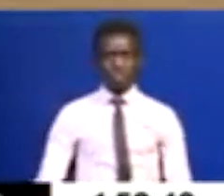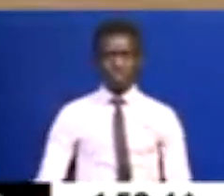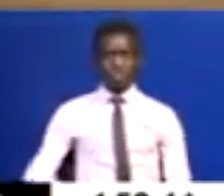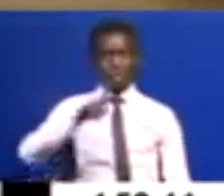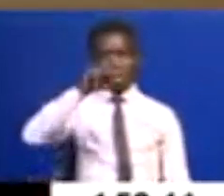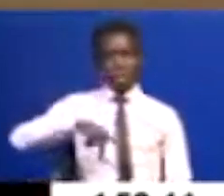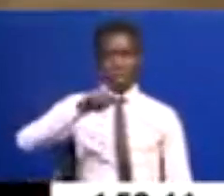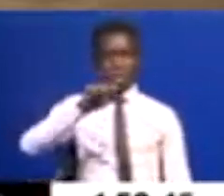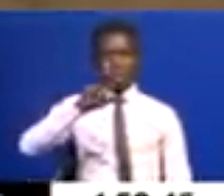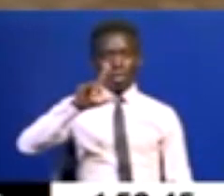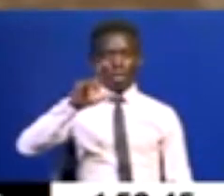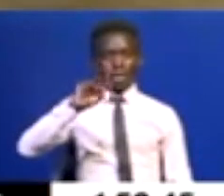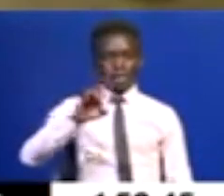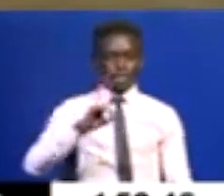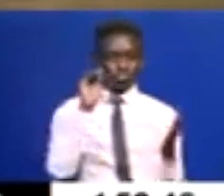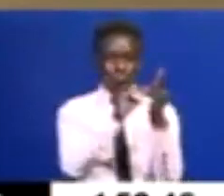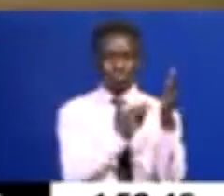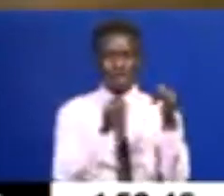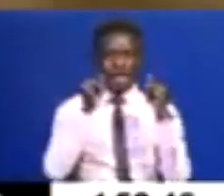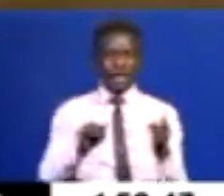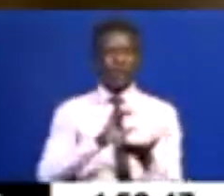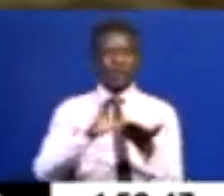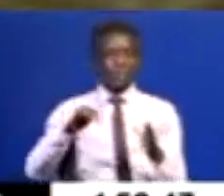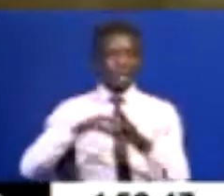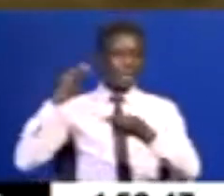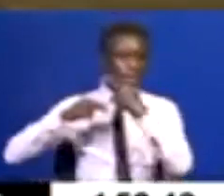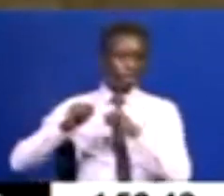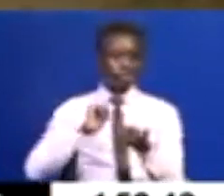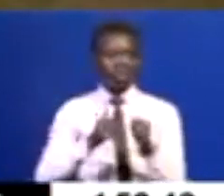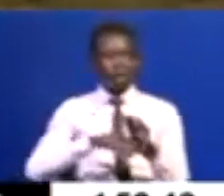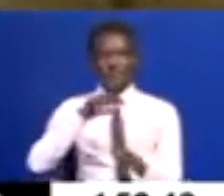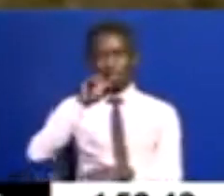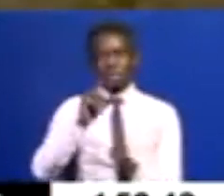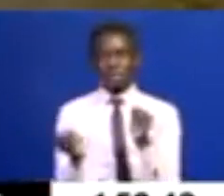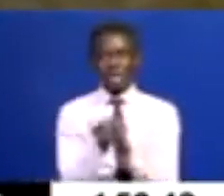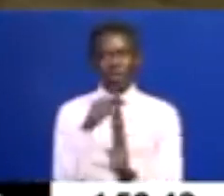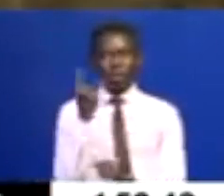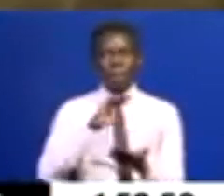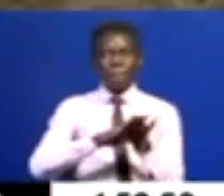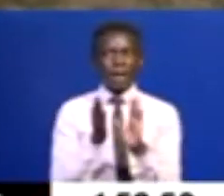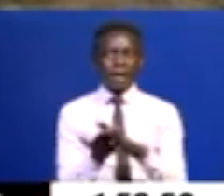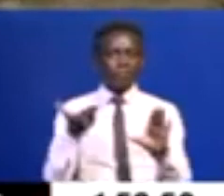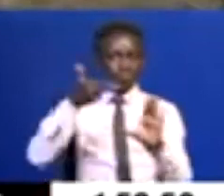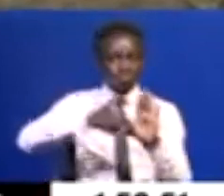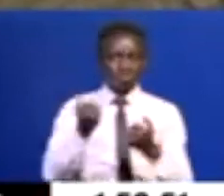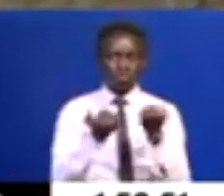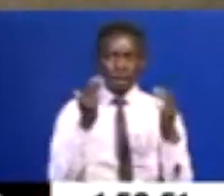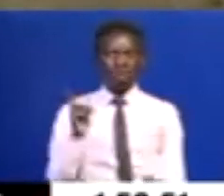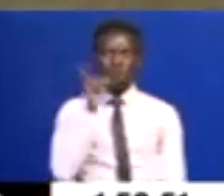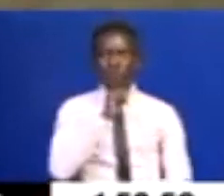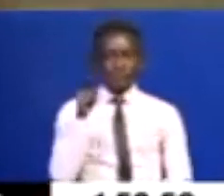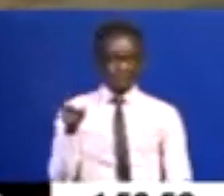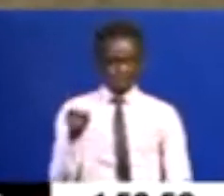Pauline wrote a new chapter in the history of the sport in 2011 after becoming the only female driver to complete the whole course in a Kenya